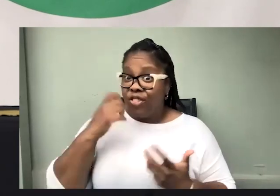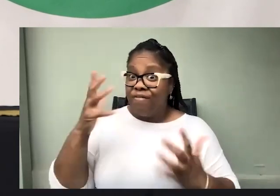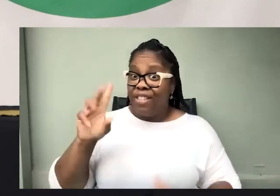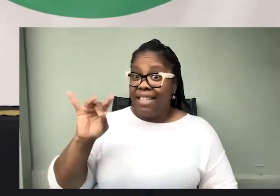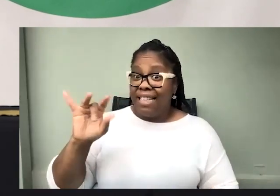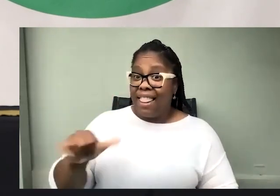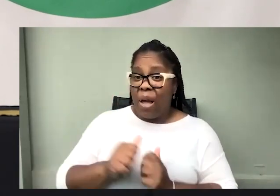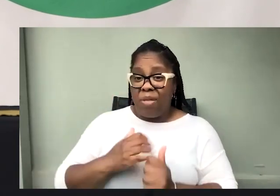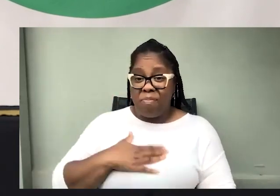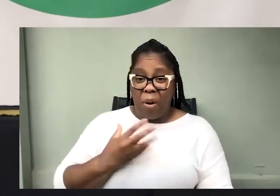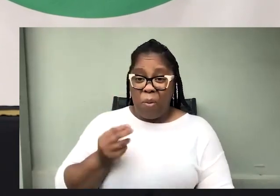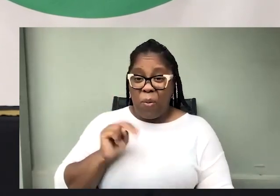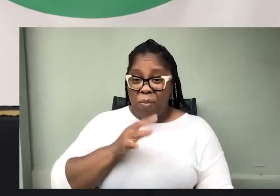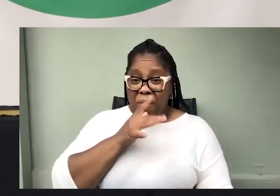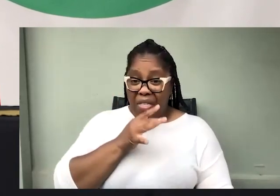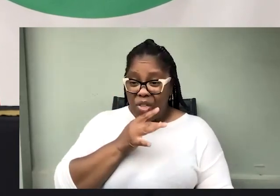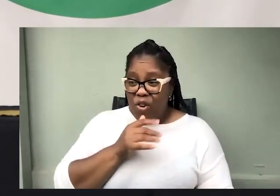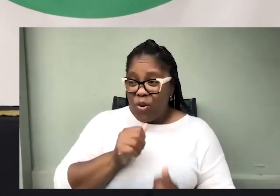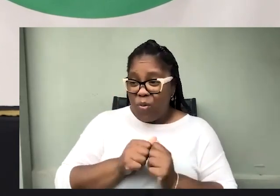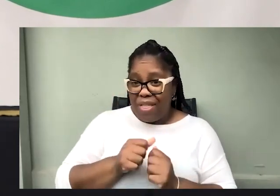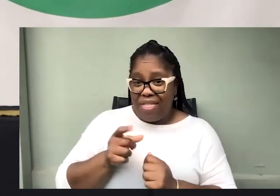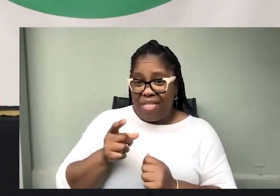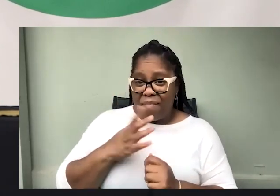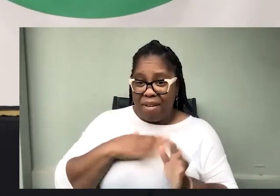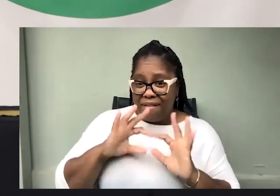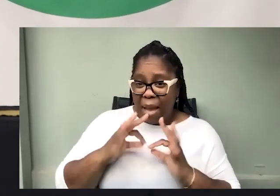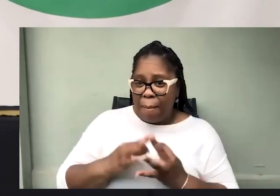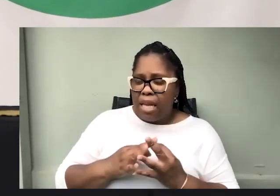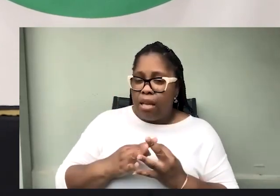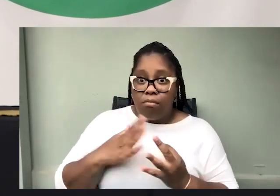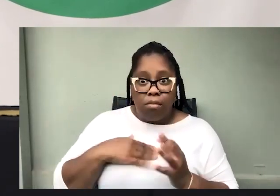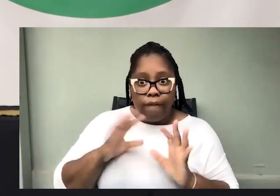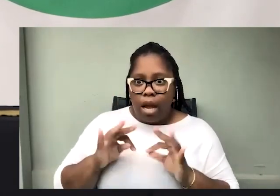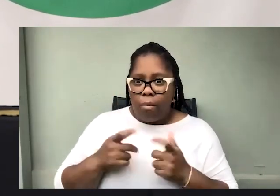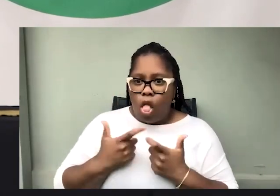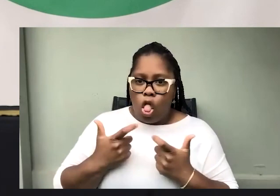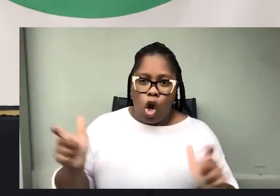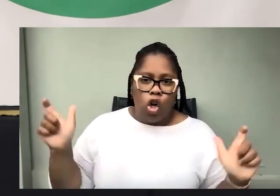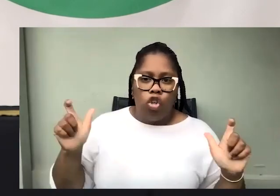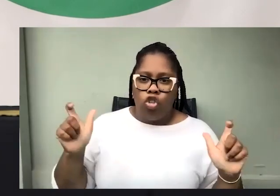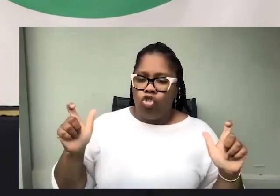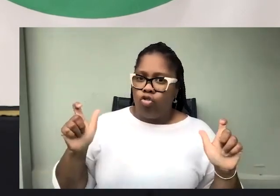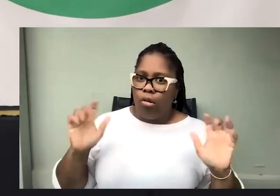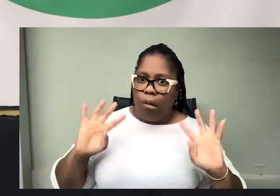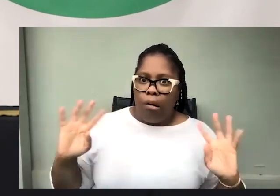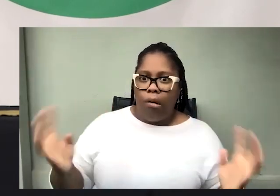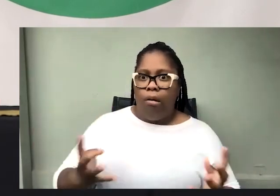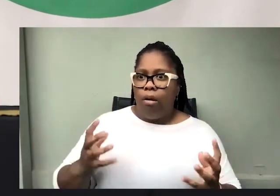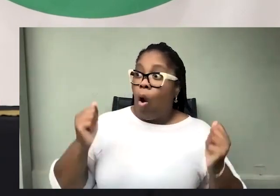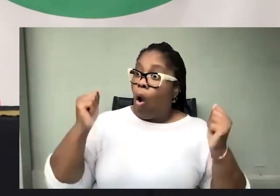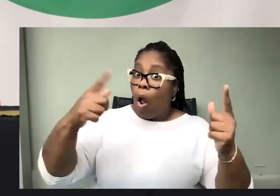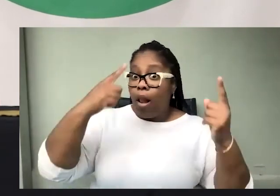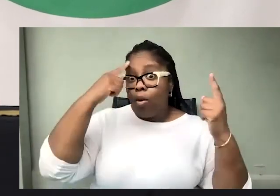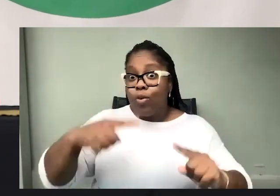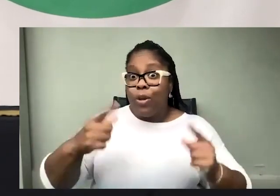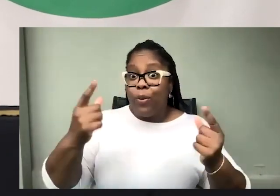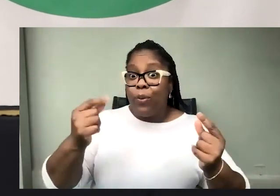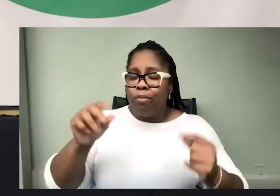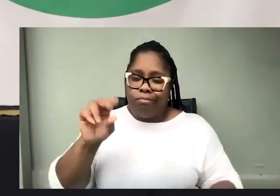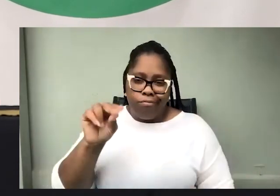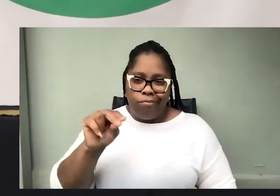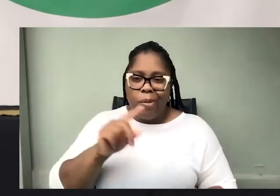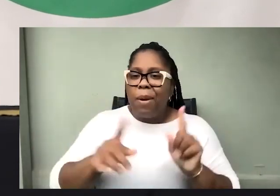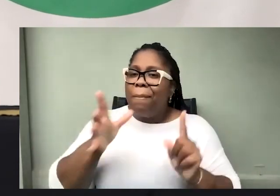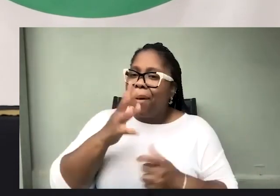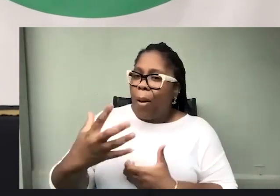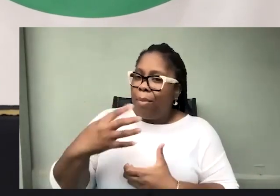own mother in the last few weeks with my family. I come from a very large family. We don't all agree on next steps, but having her